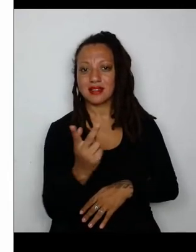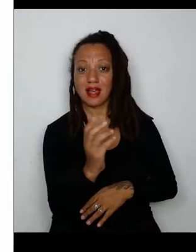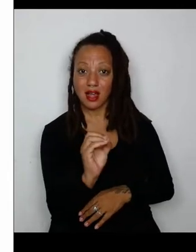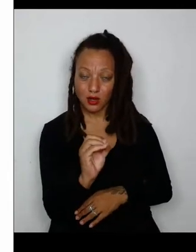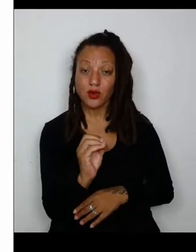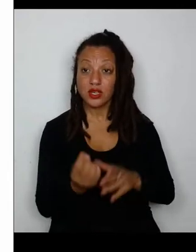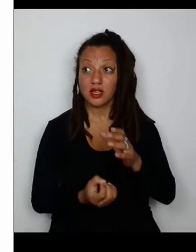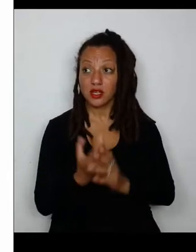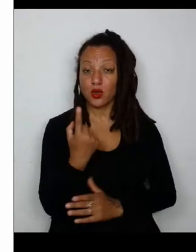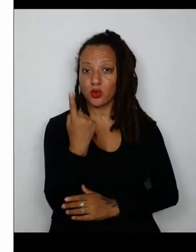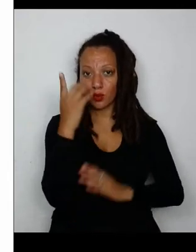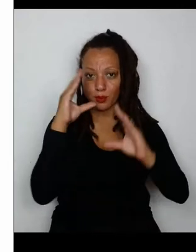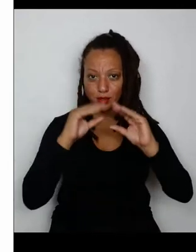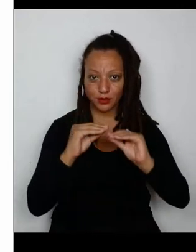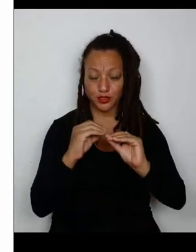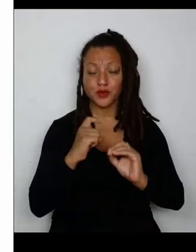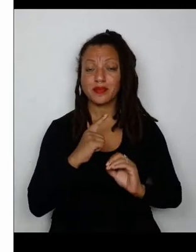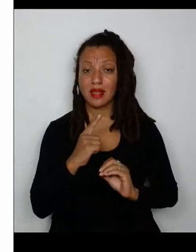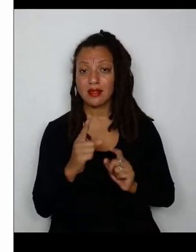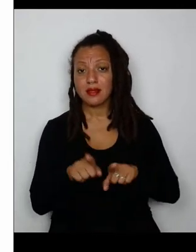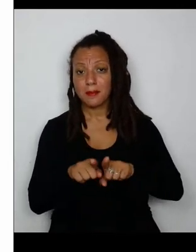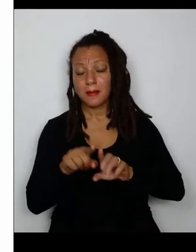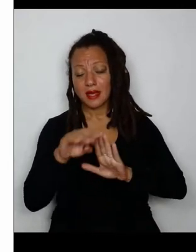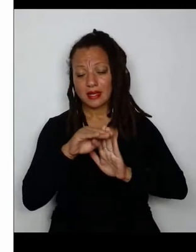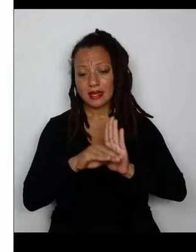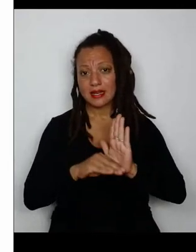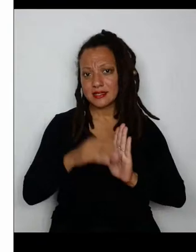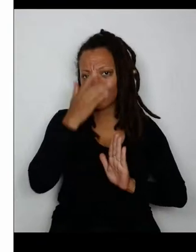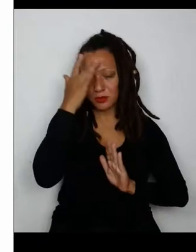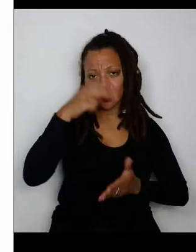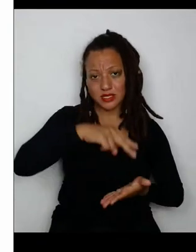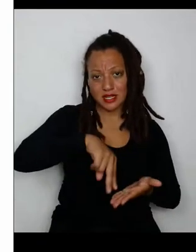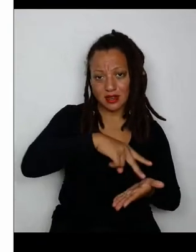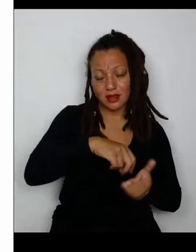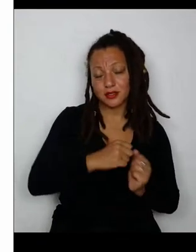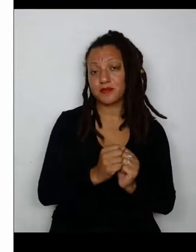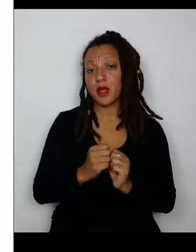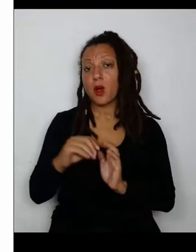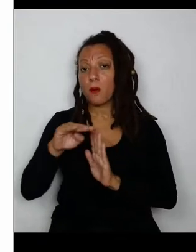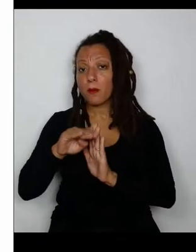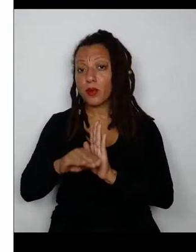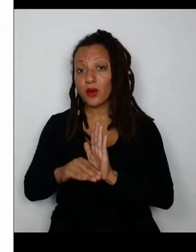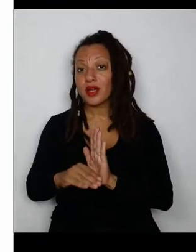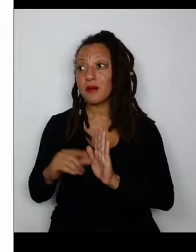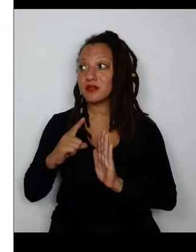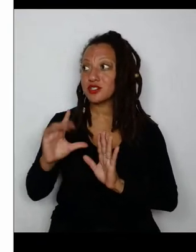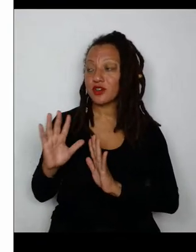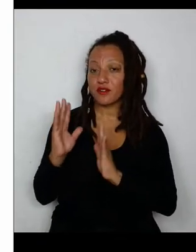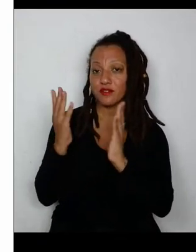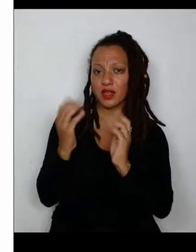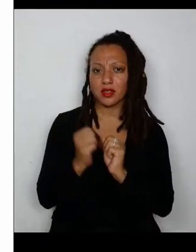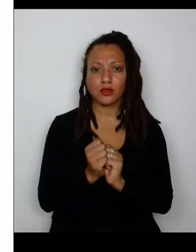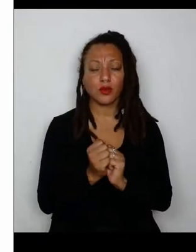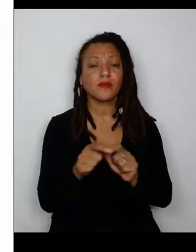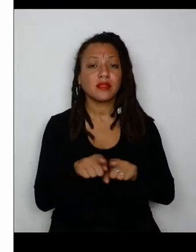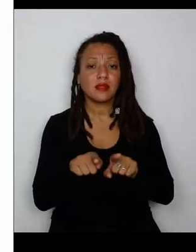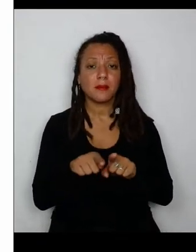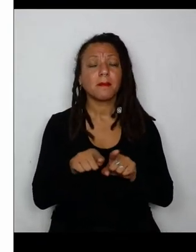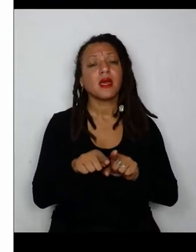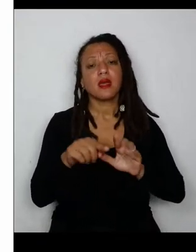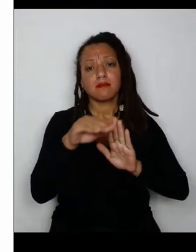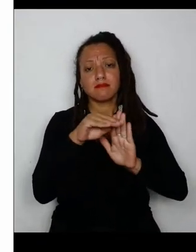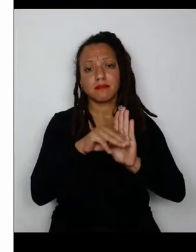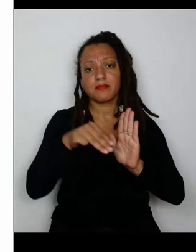menus certainly do make for a particular kind of literature in itself possessing the immortality of a week or